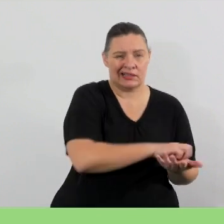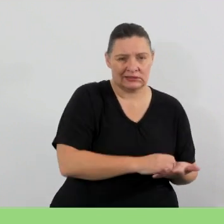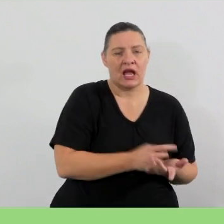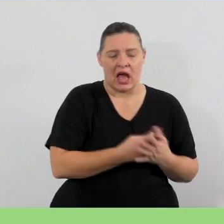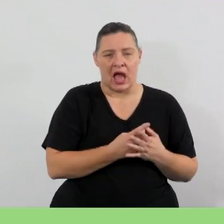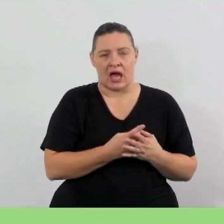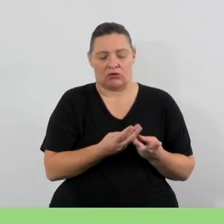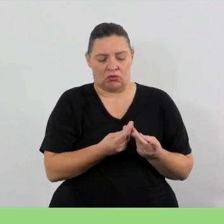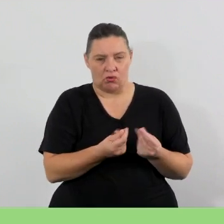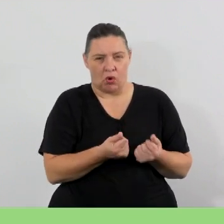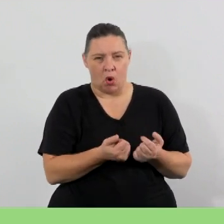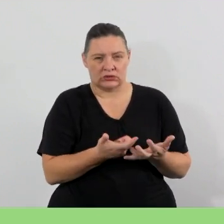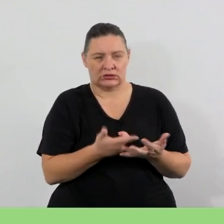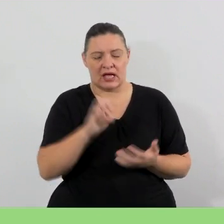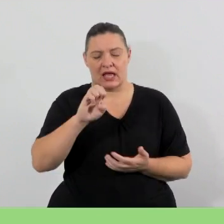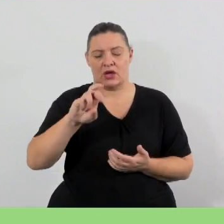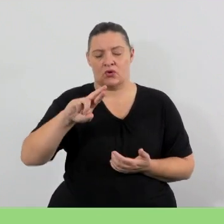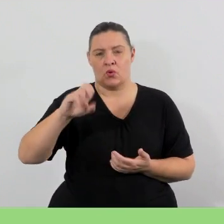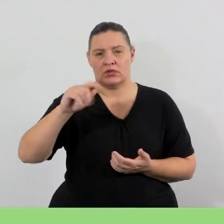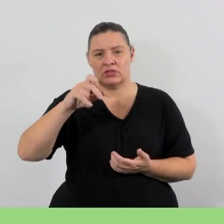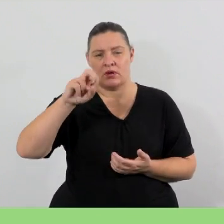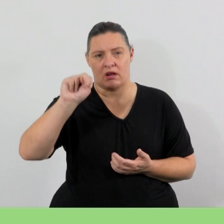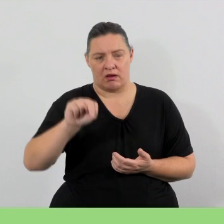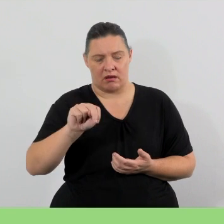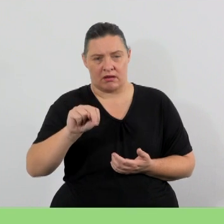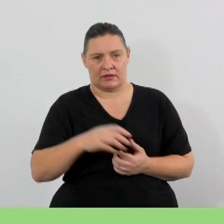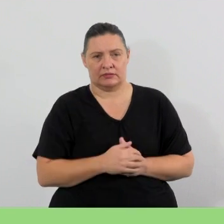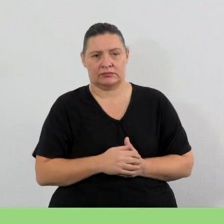overgrazing and soil erosion. So